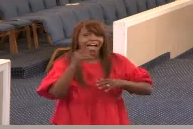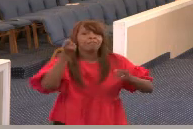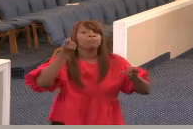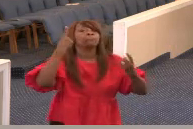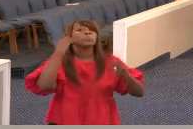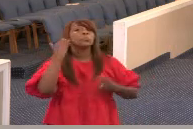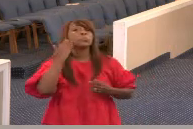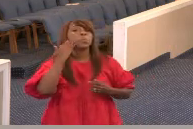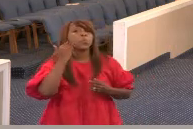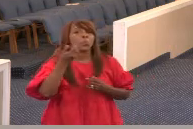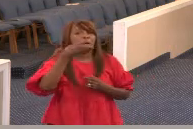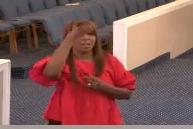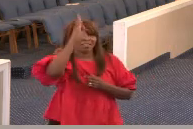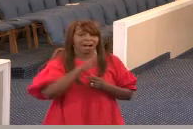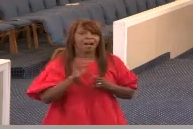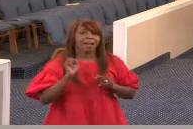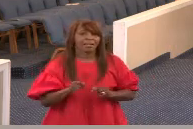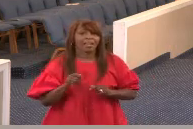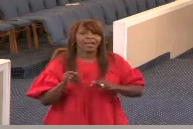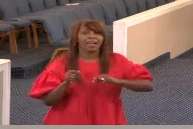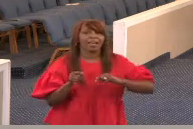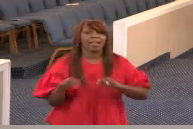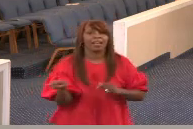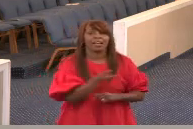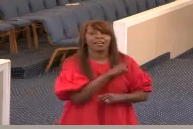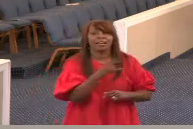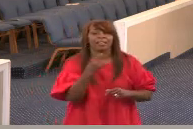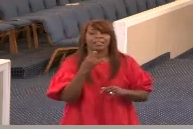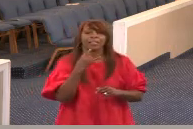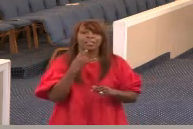understand that he can speak to you even in the midst of storms.